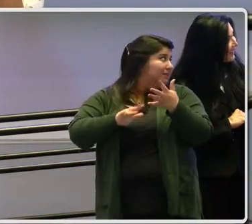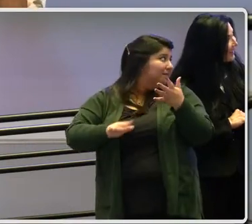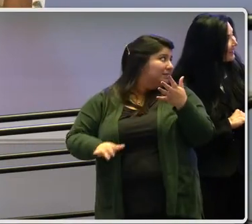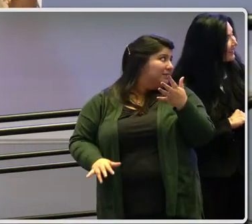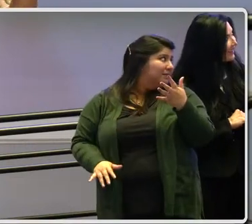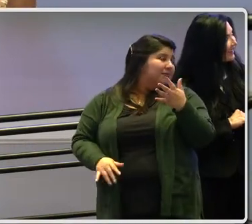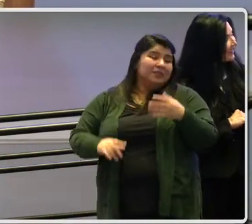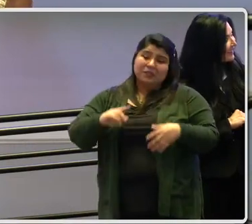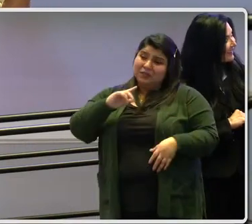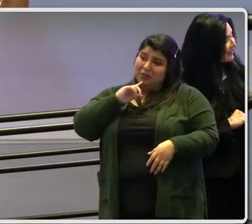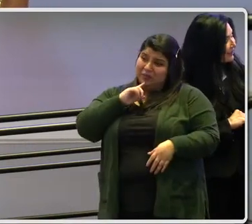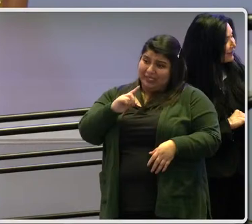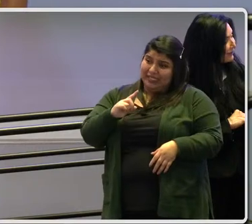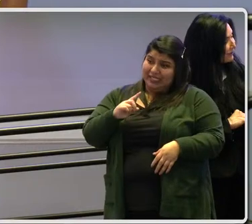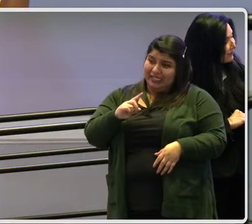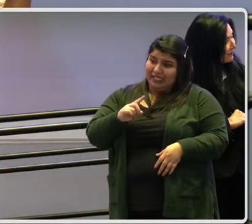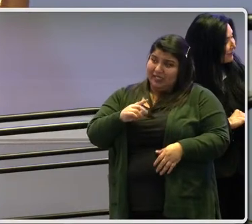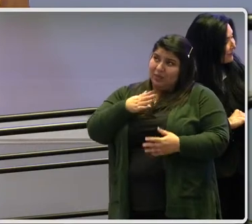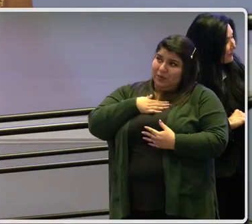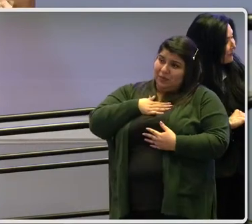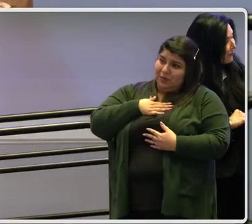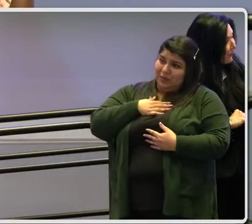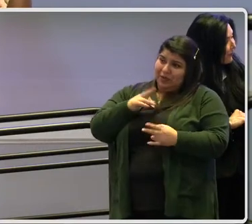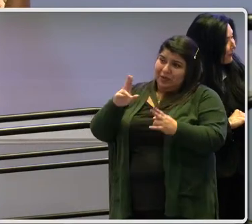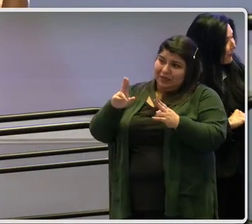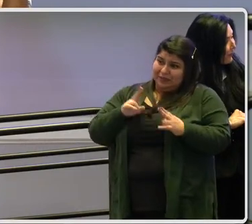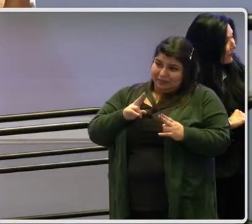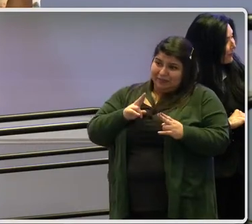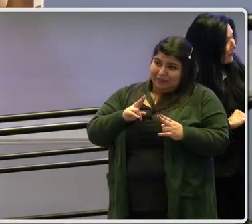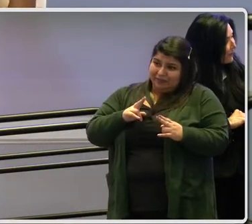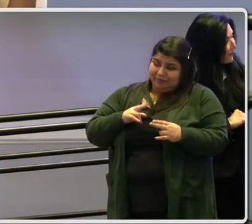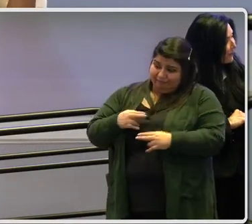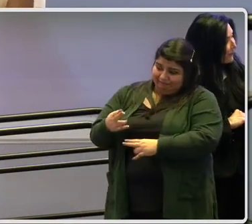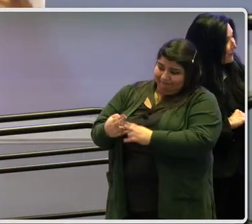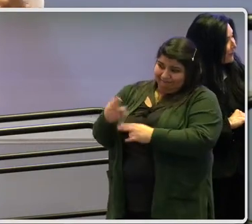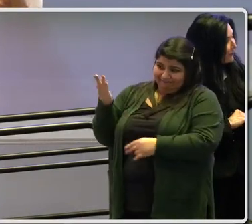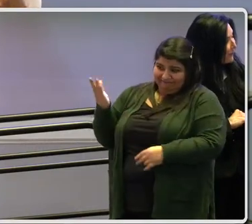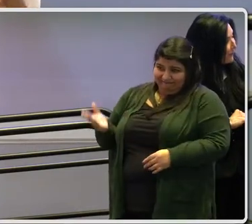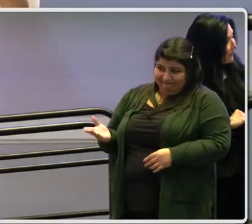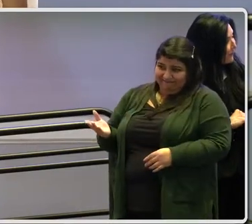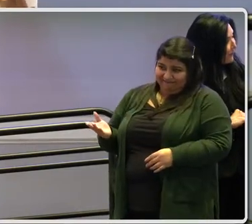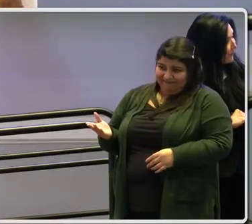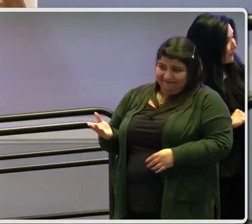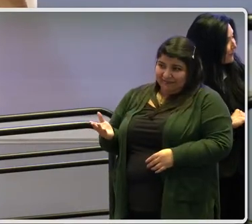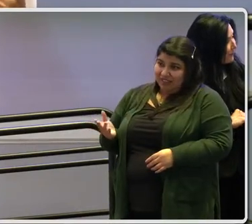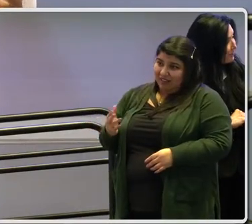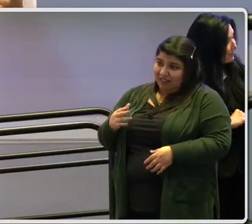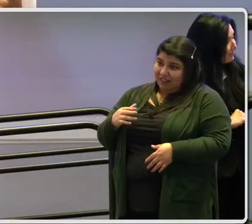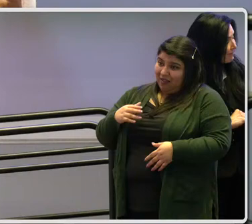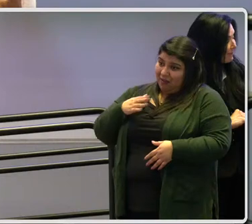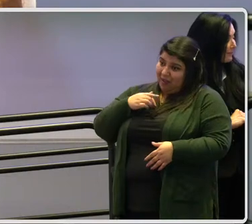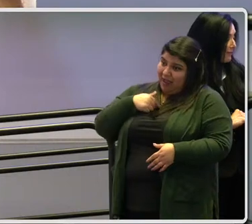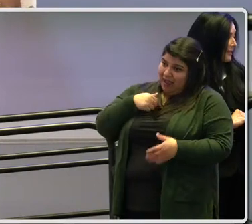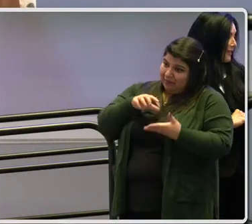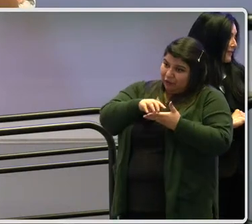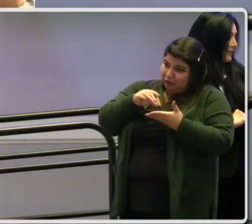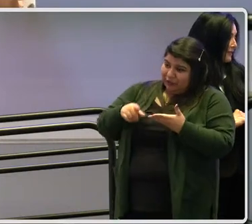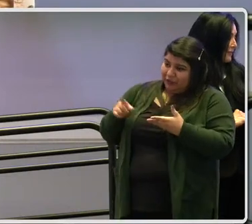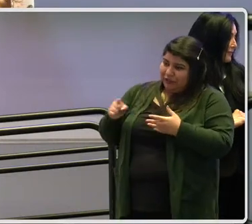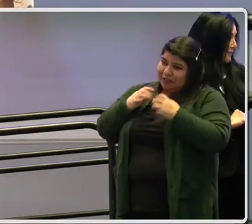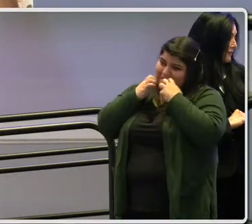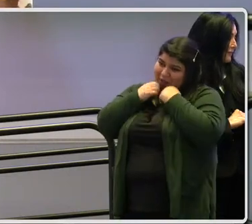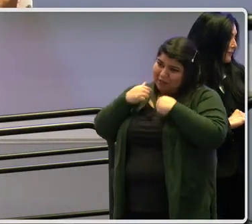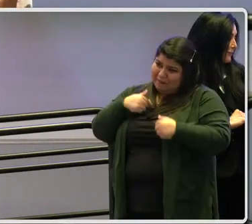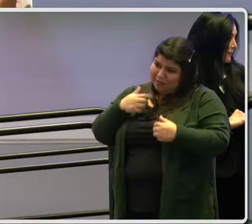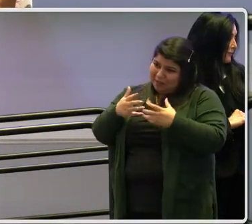And so it really is an immense honor to think of this person who has like cherished my like value as a student so much, who has